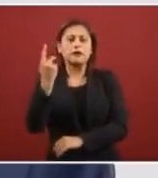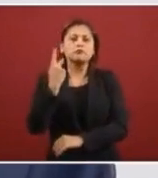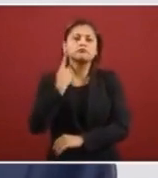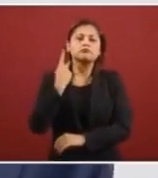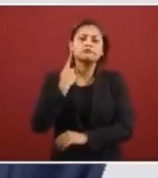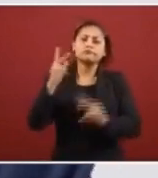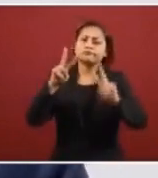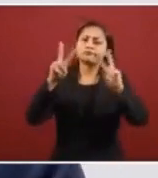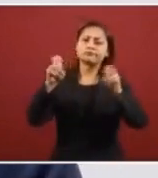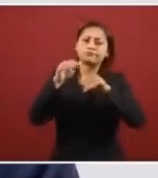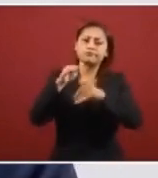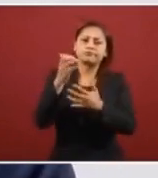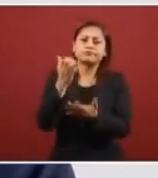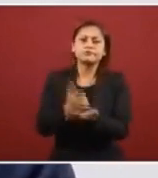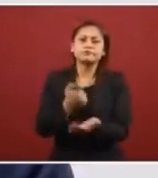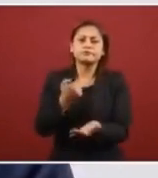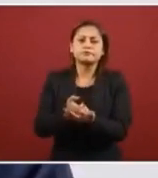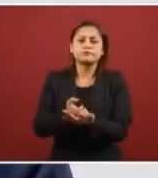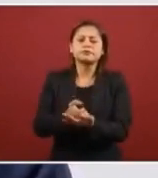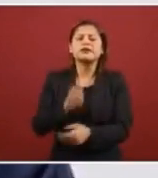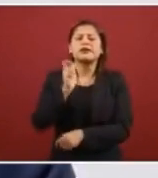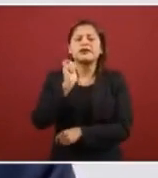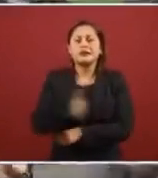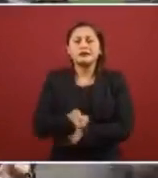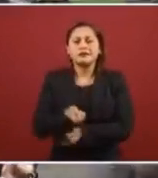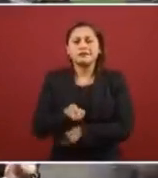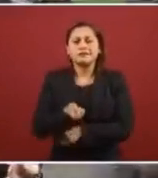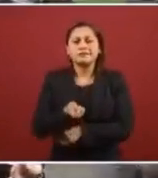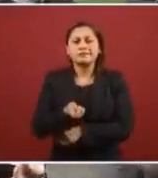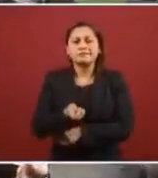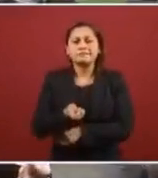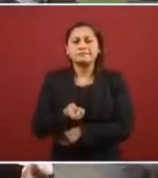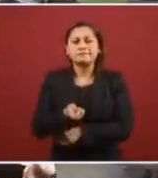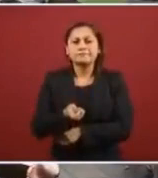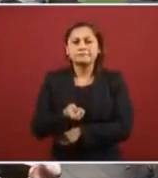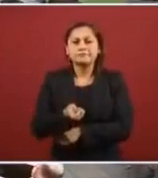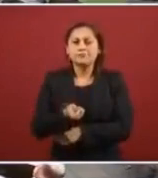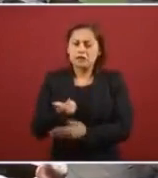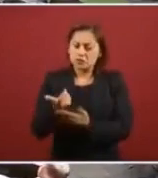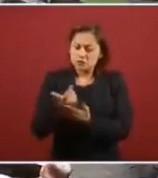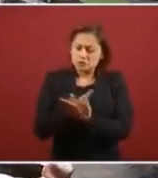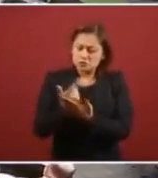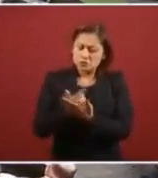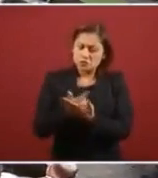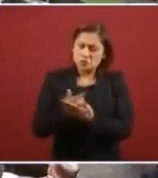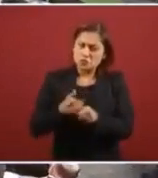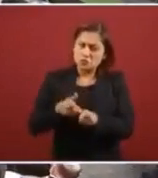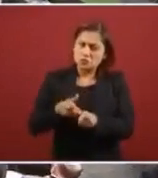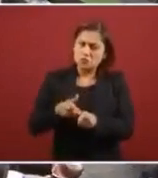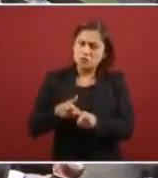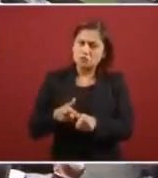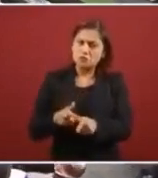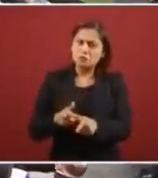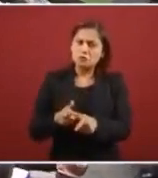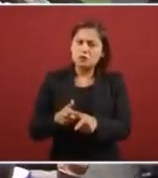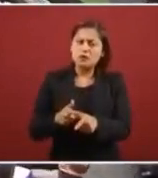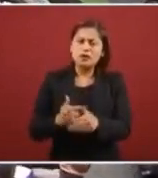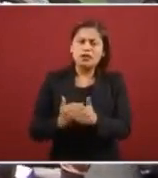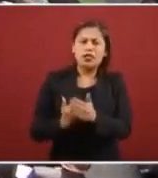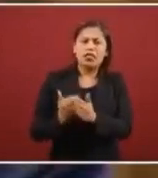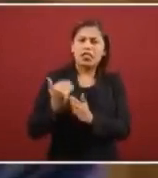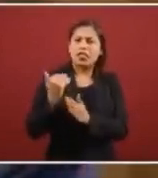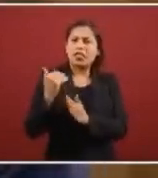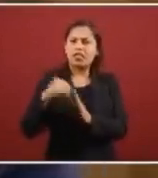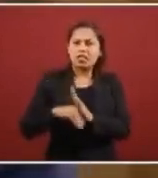is also to maintain its equal healthy